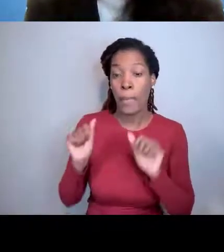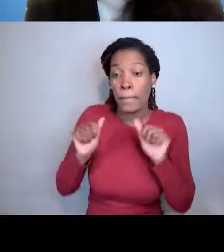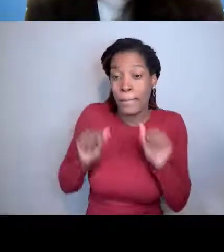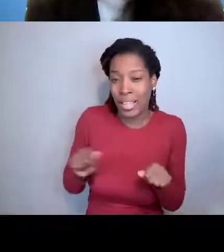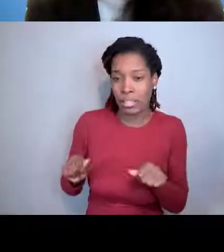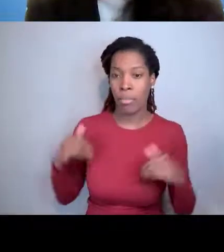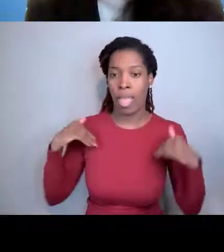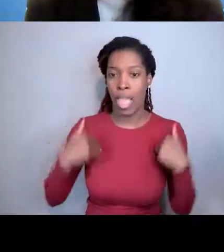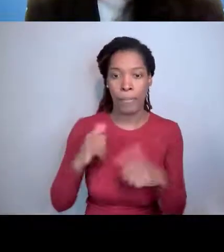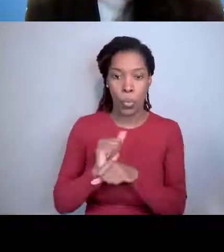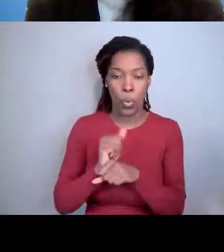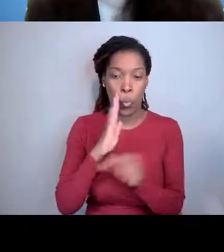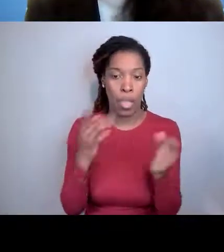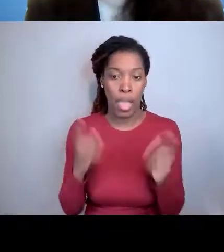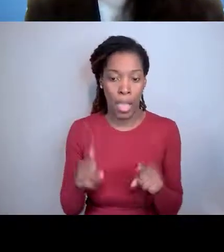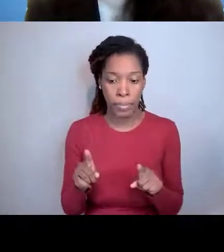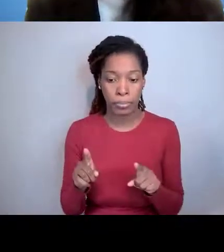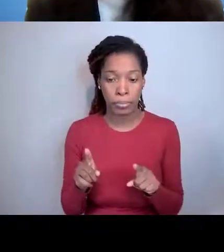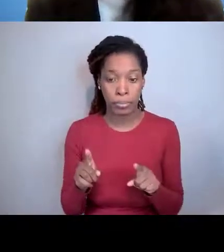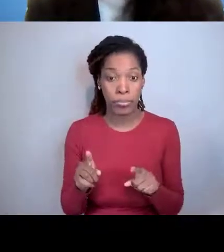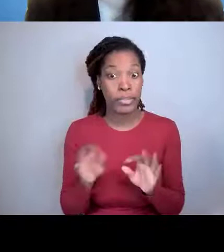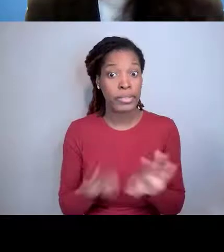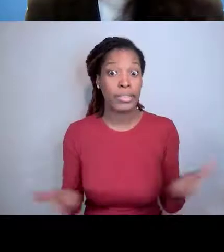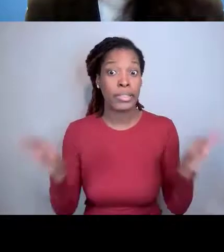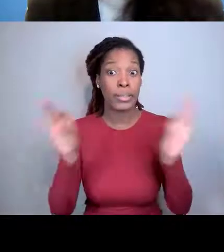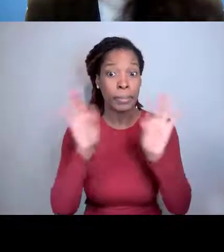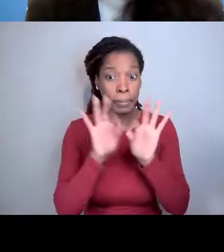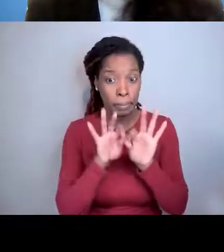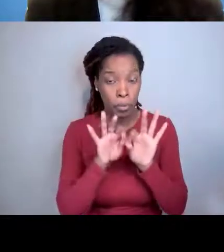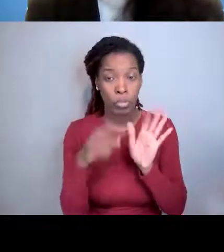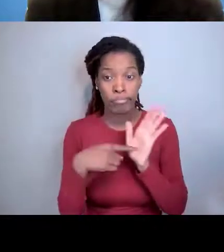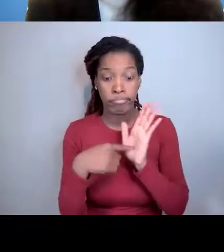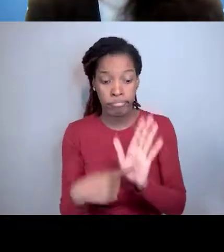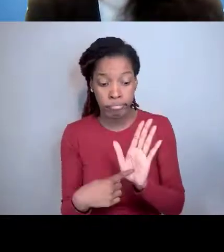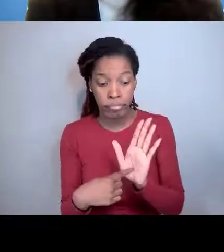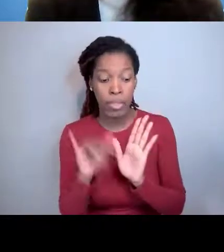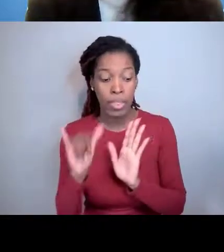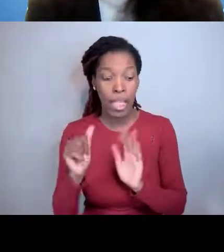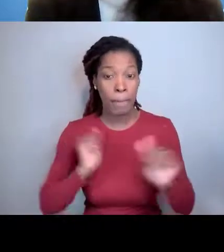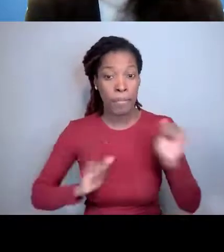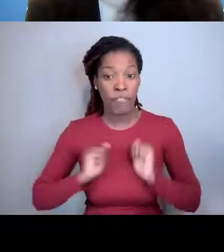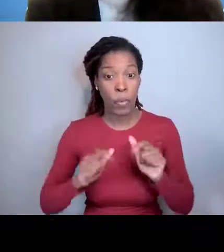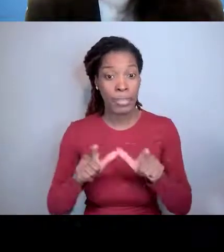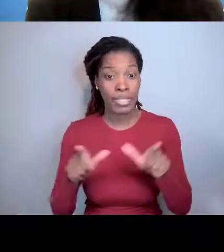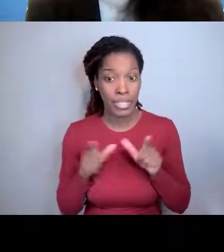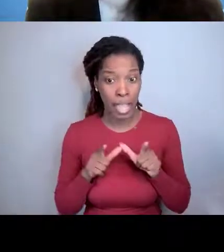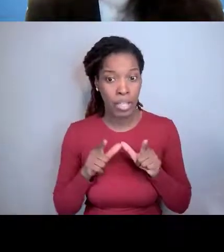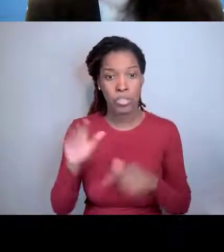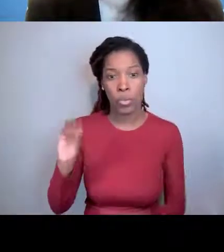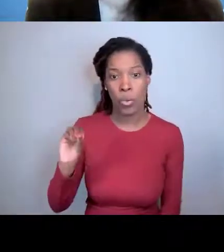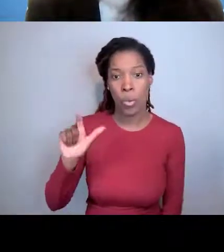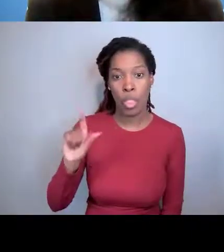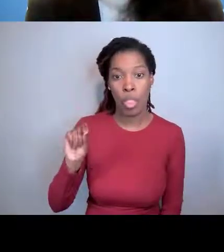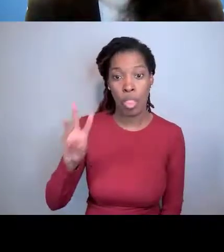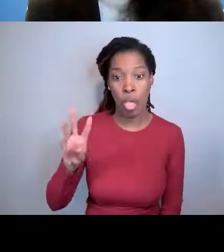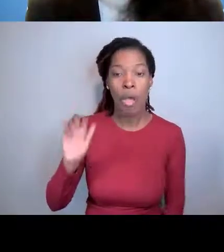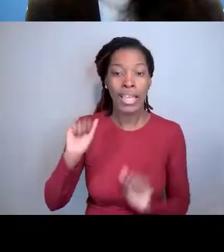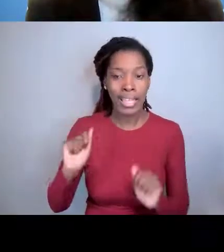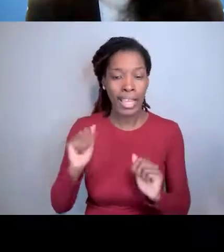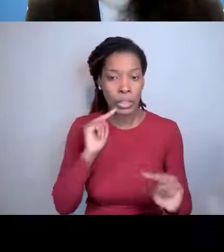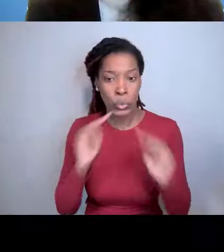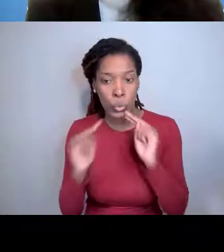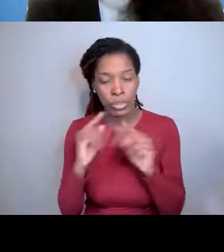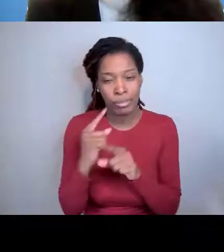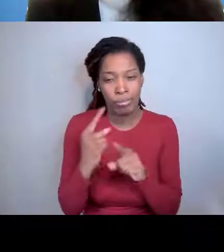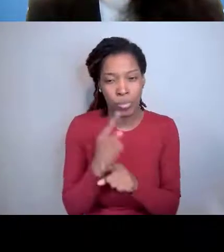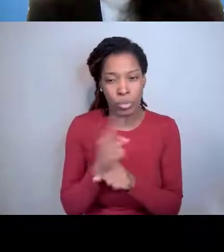conducted. It's important that you list these performance sites so that OLAW can negotiate the appropriate